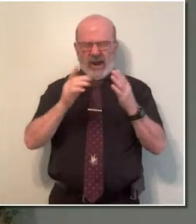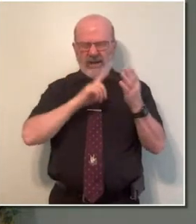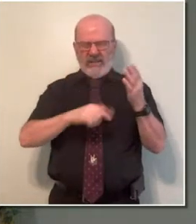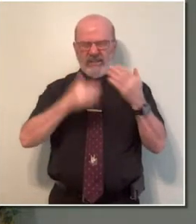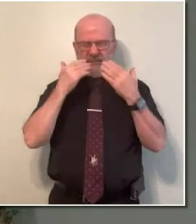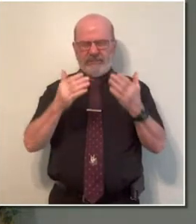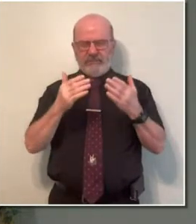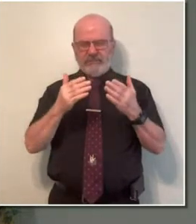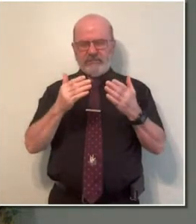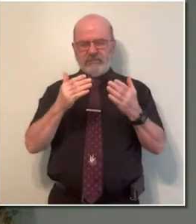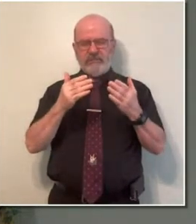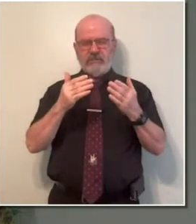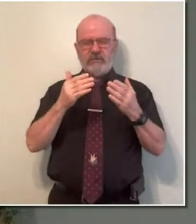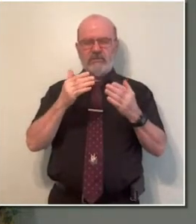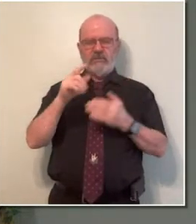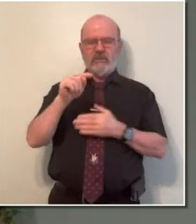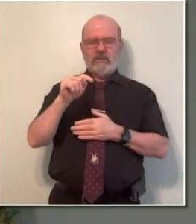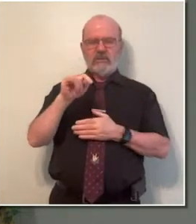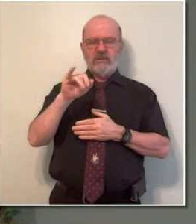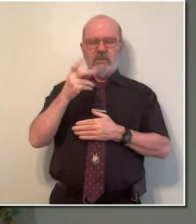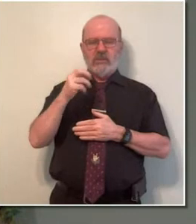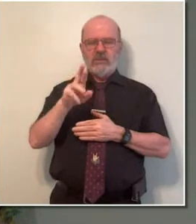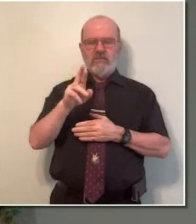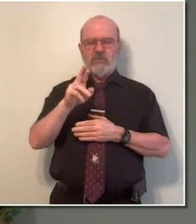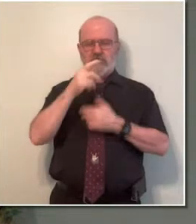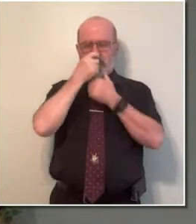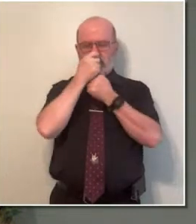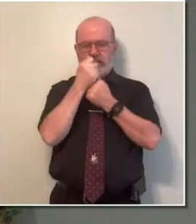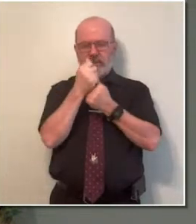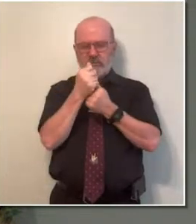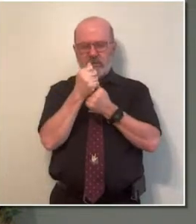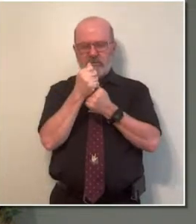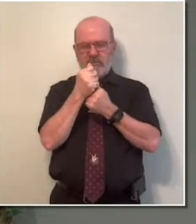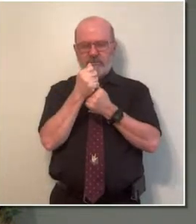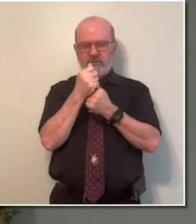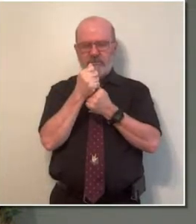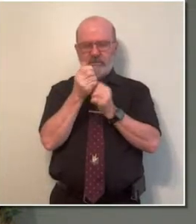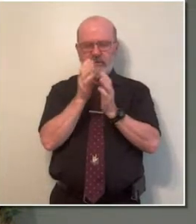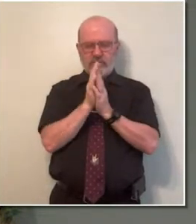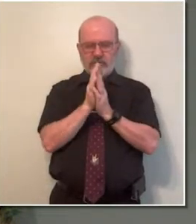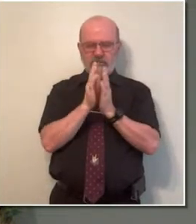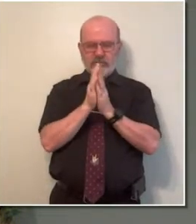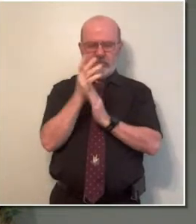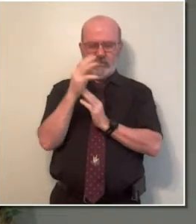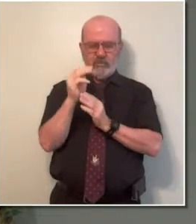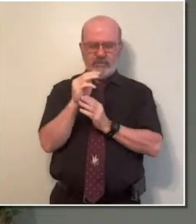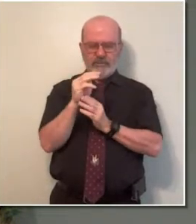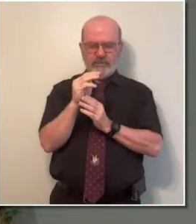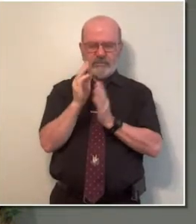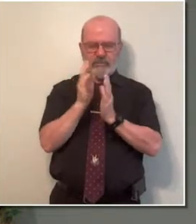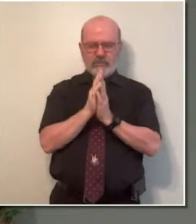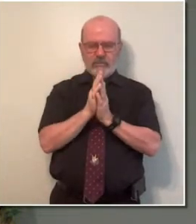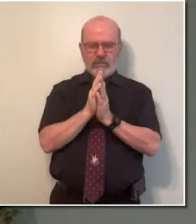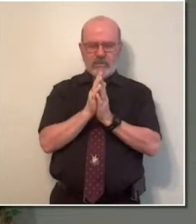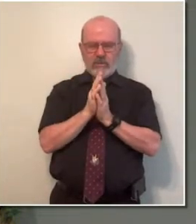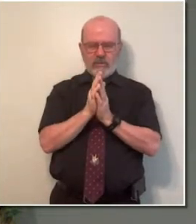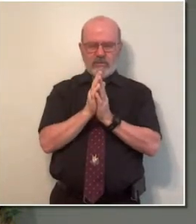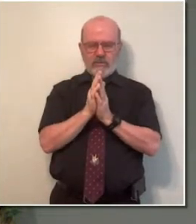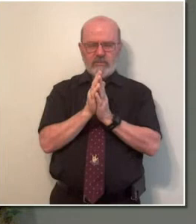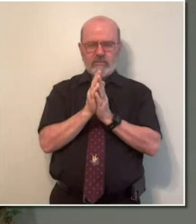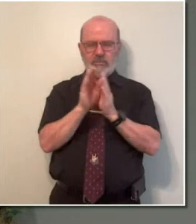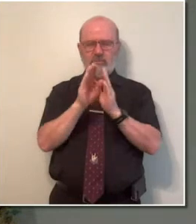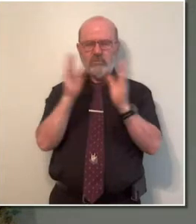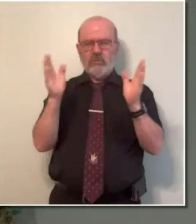for Timur and his interest, and he's asked that we pray for him, and so we do. We pray that you will open